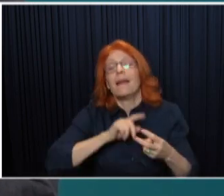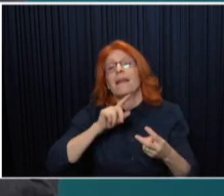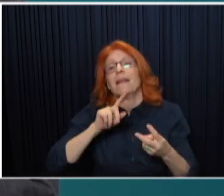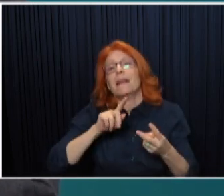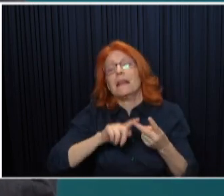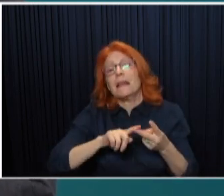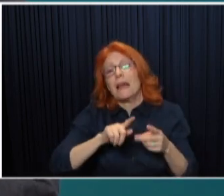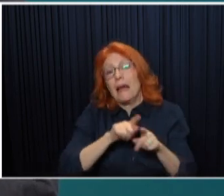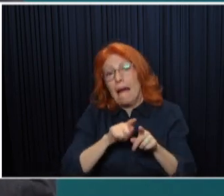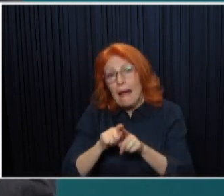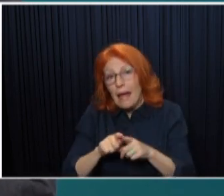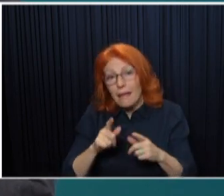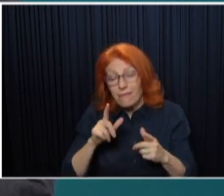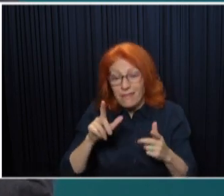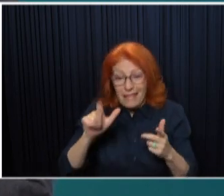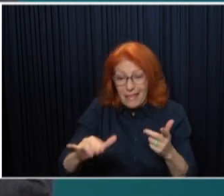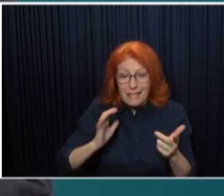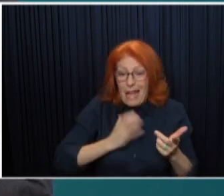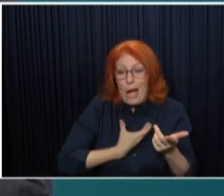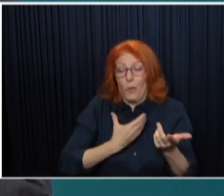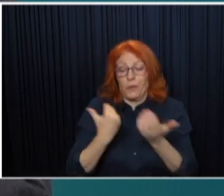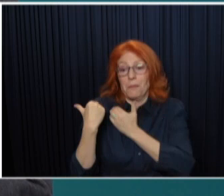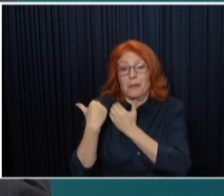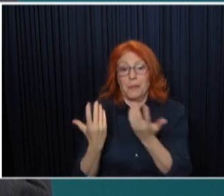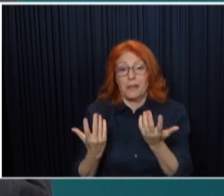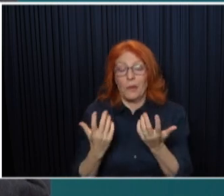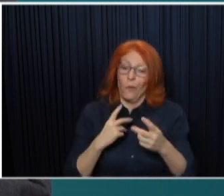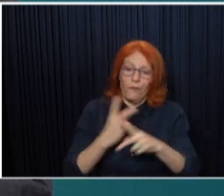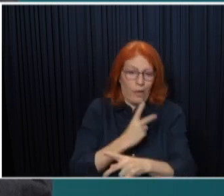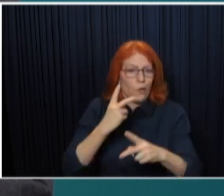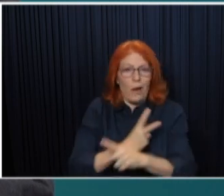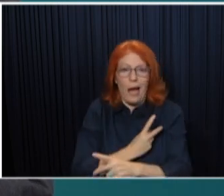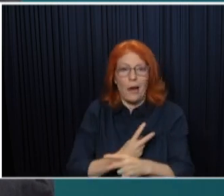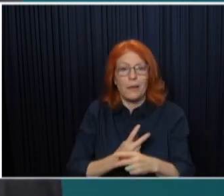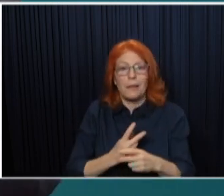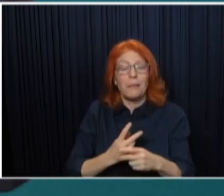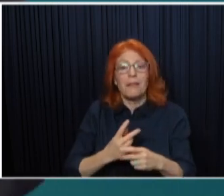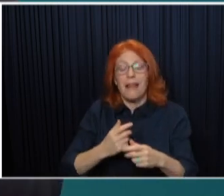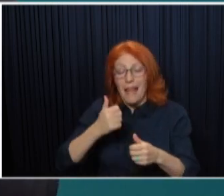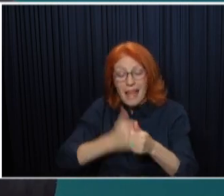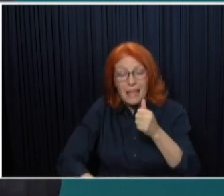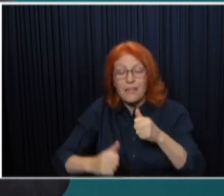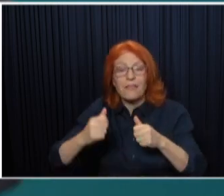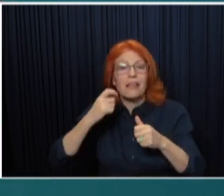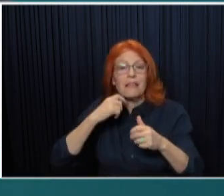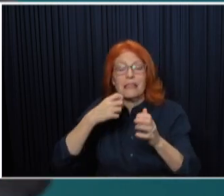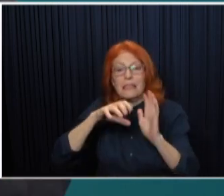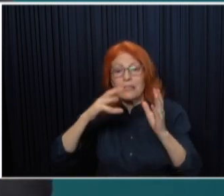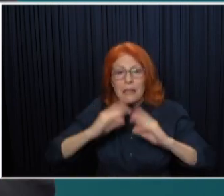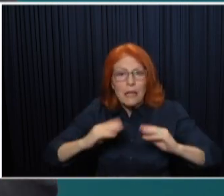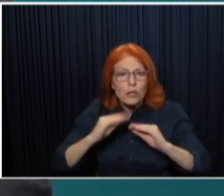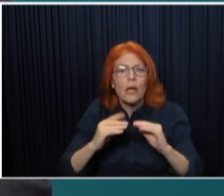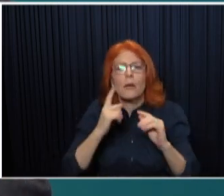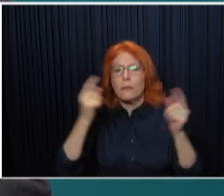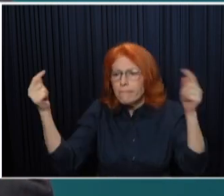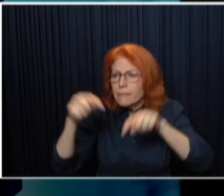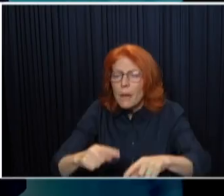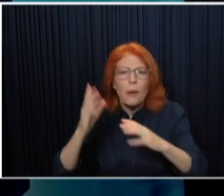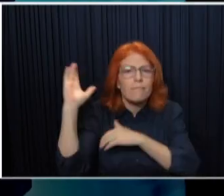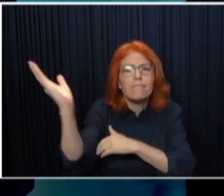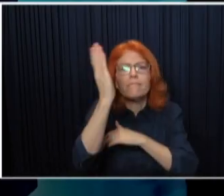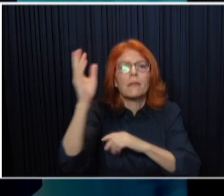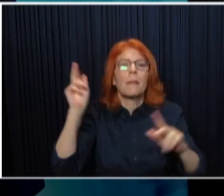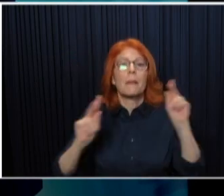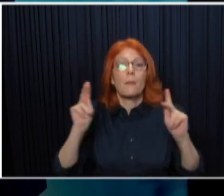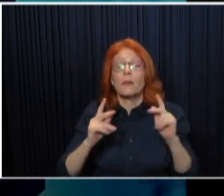and that's just what we do. We'll figure it out. After the end of every session, we come back here, we speak to the people. Mr.